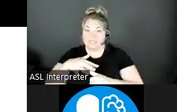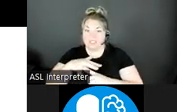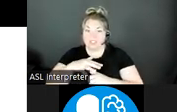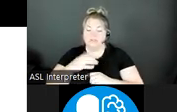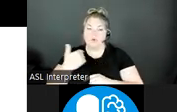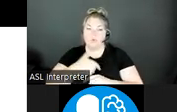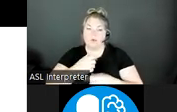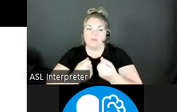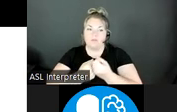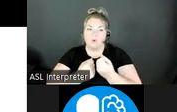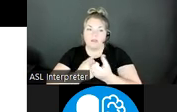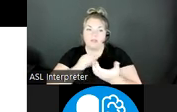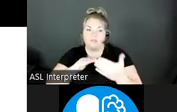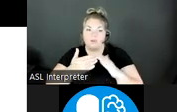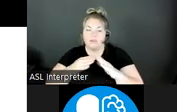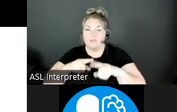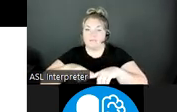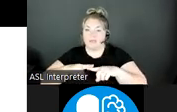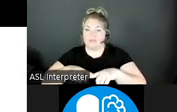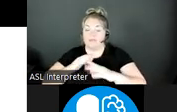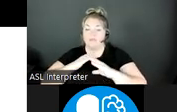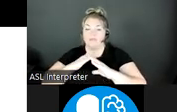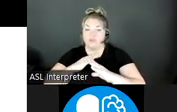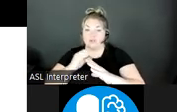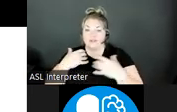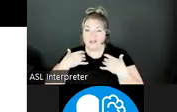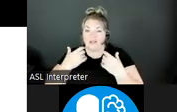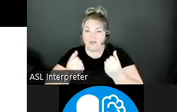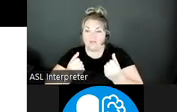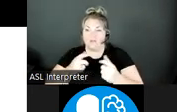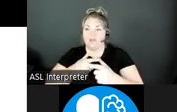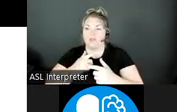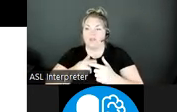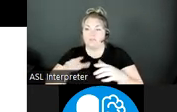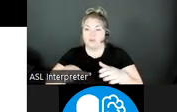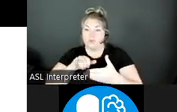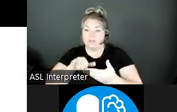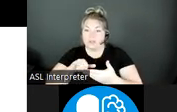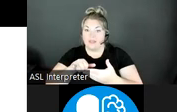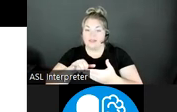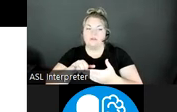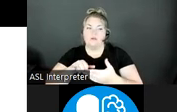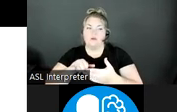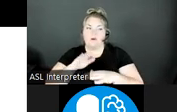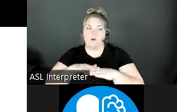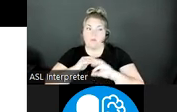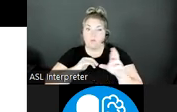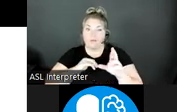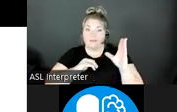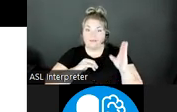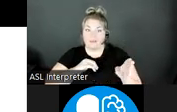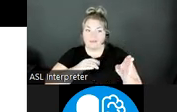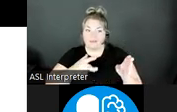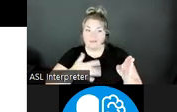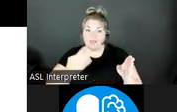We're supporting community-based prevention and health. And then by doing that, there's on the right-hand side, the lighter